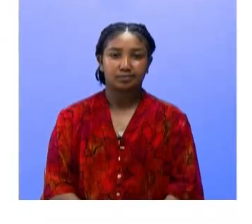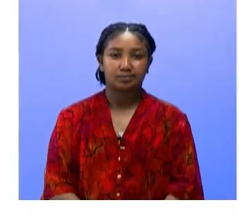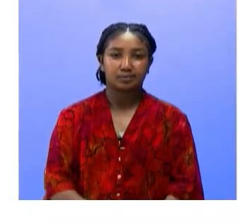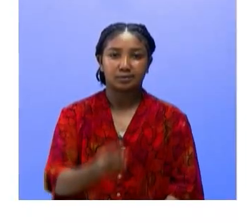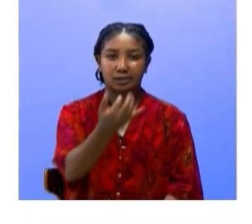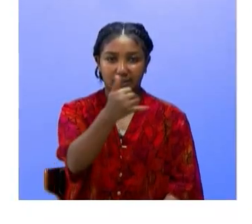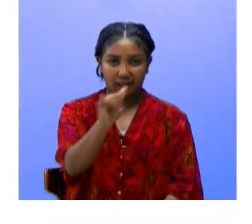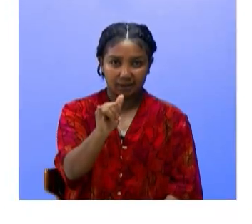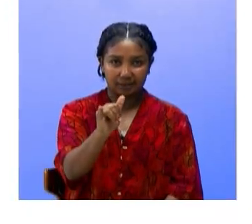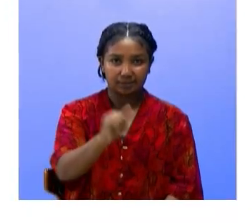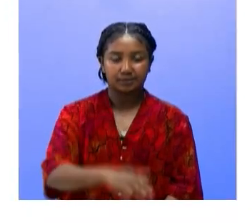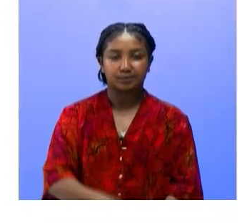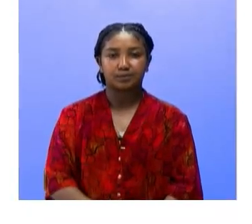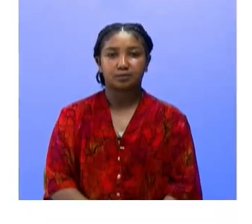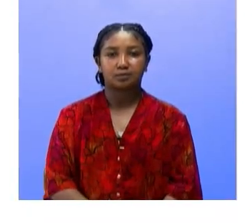They